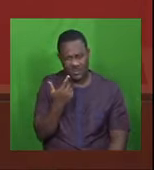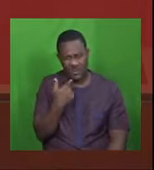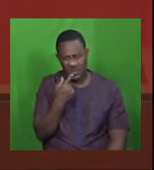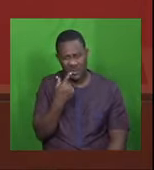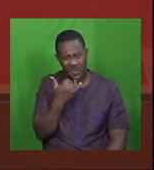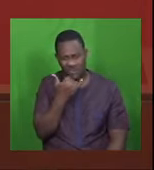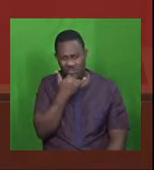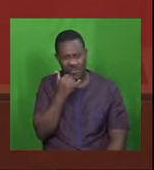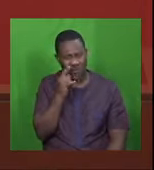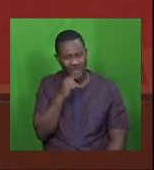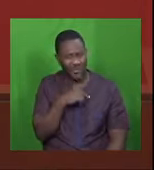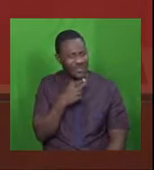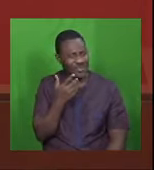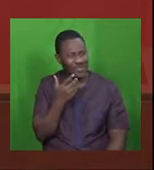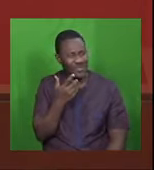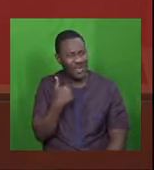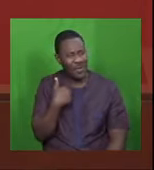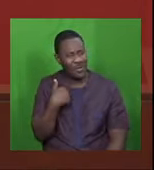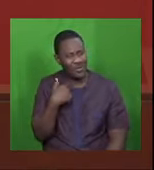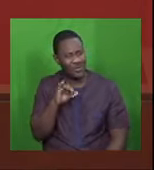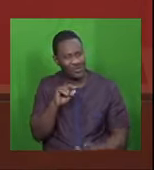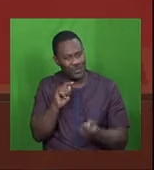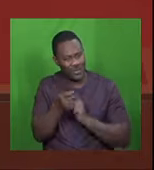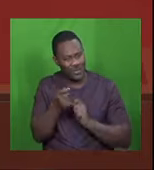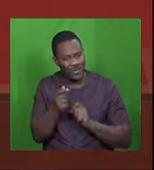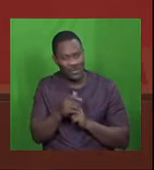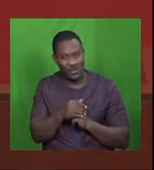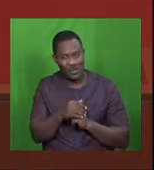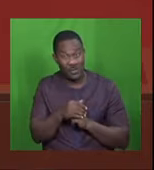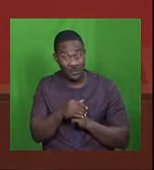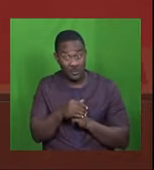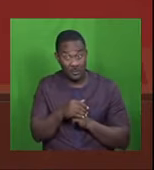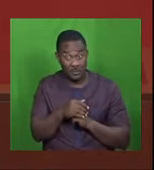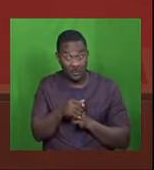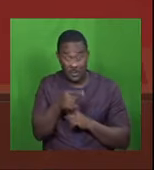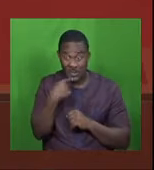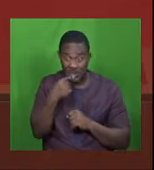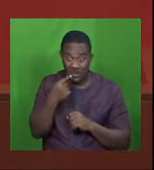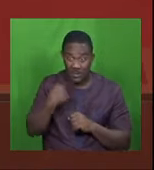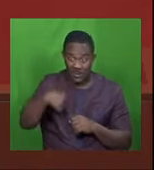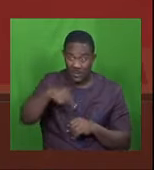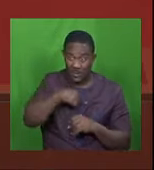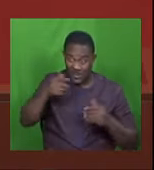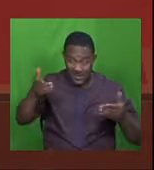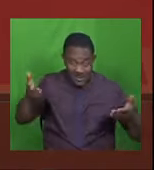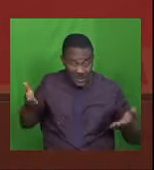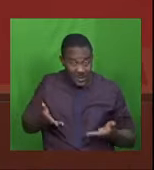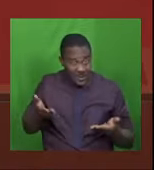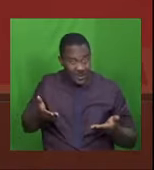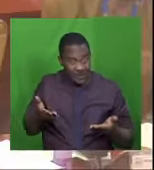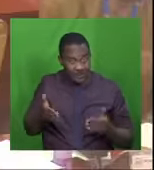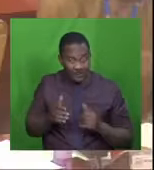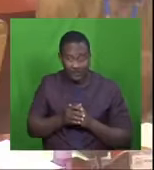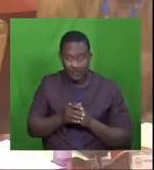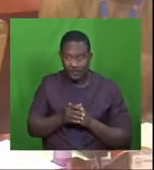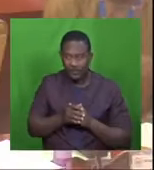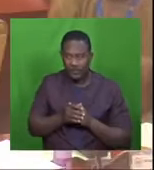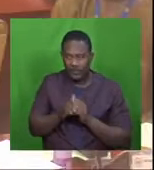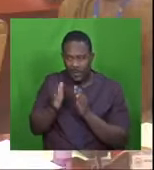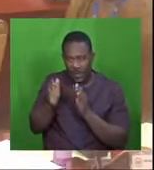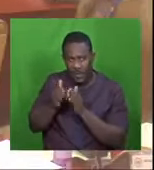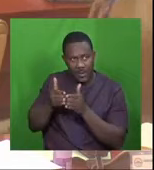I want to correct it. She said that we are all in this House when the minority